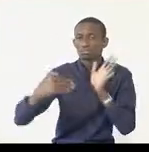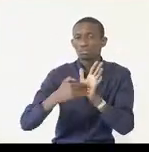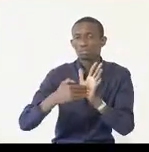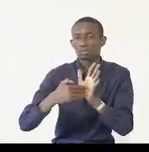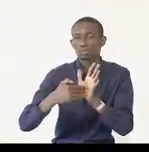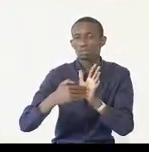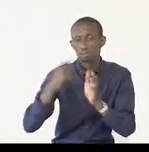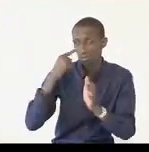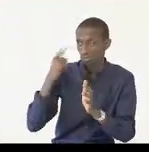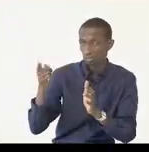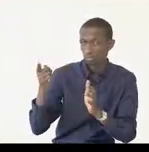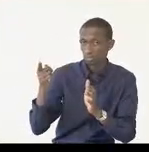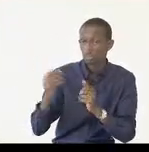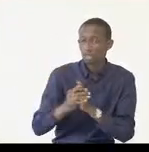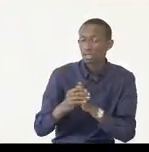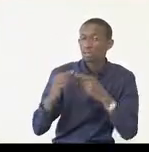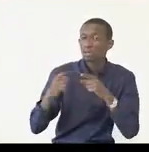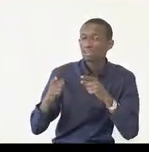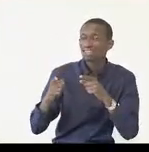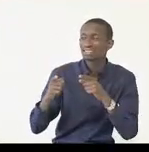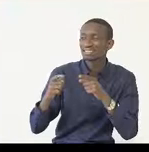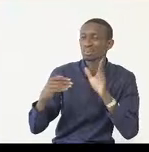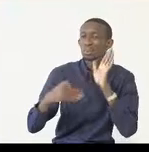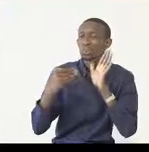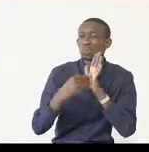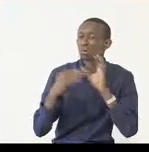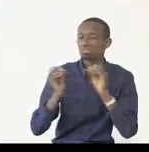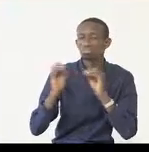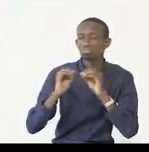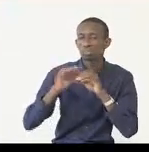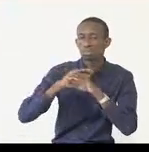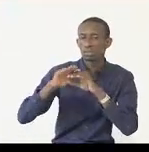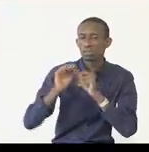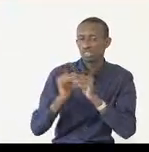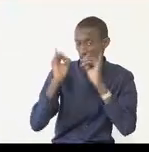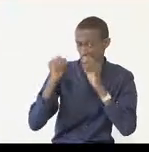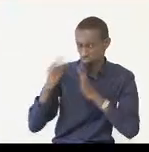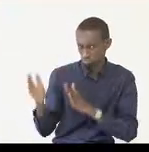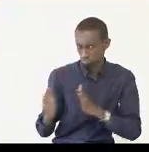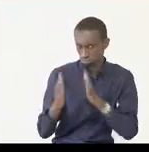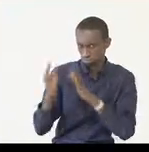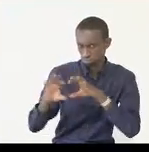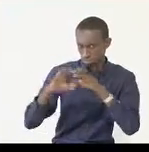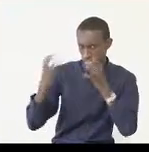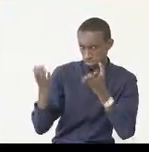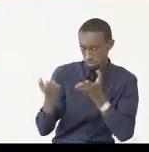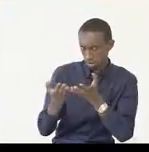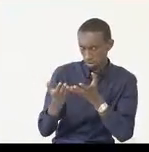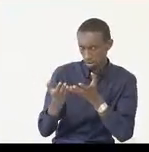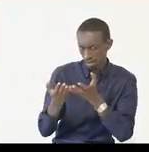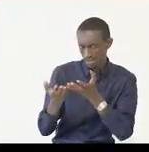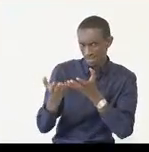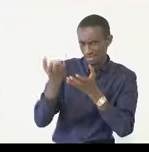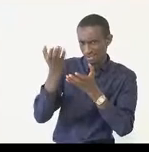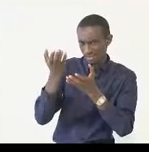is clear. Because if we arrange the balls in a way that we have them on